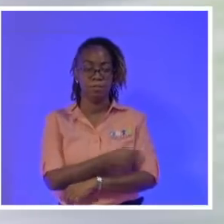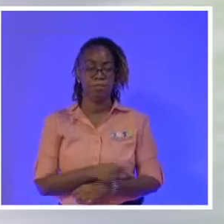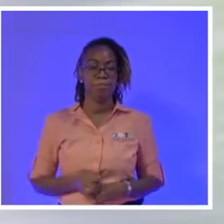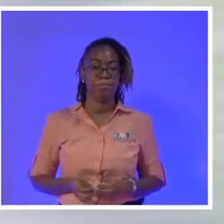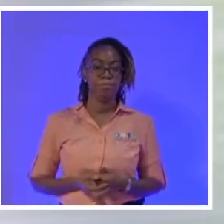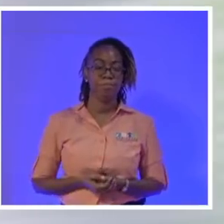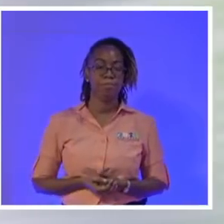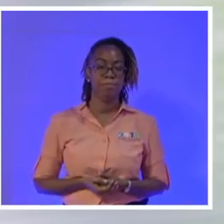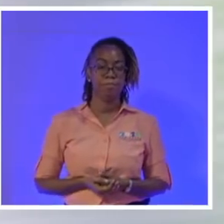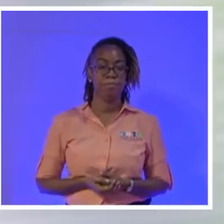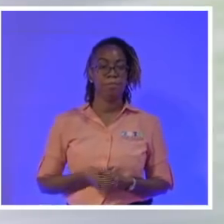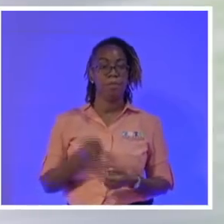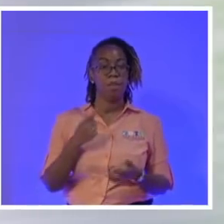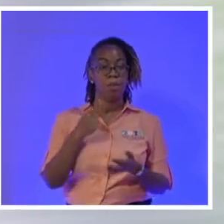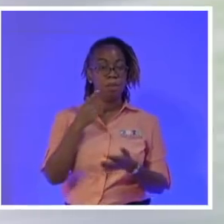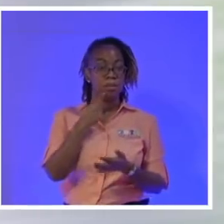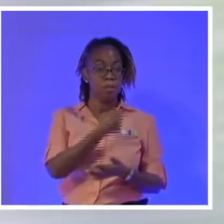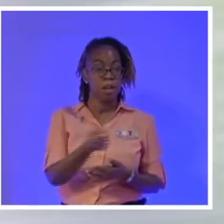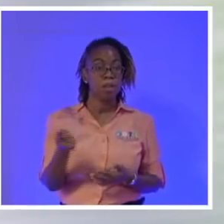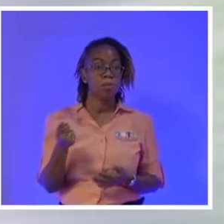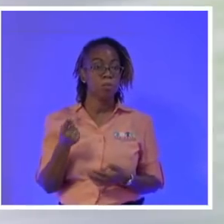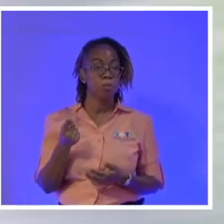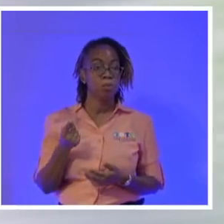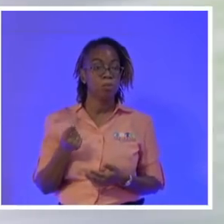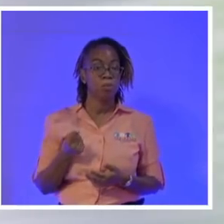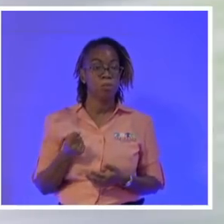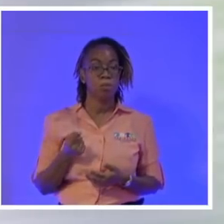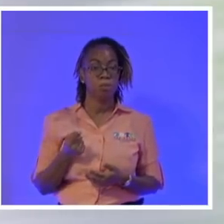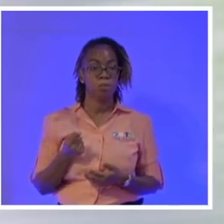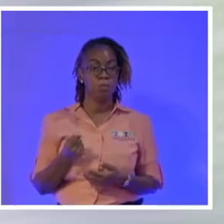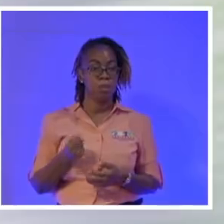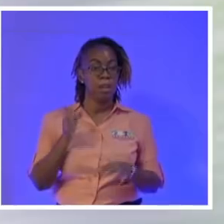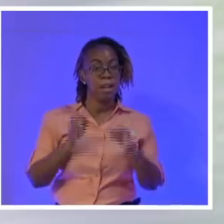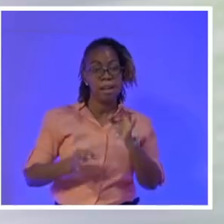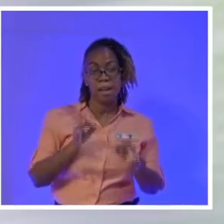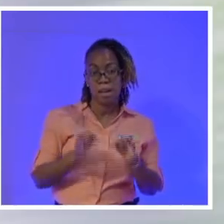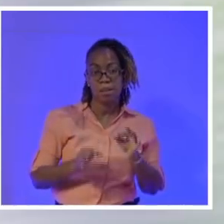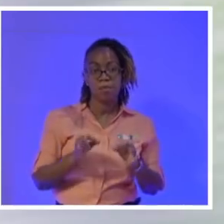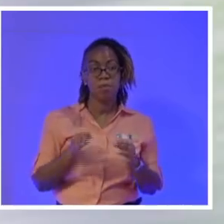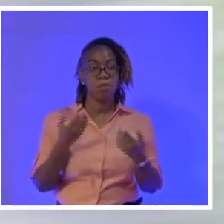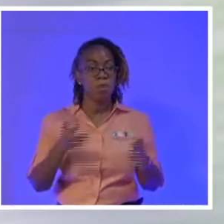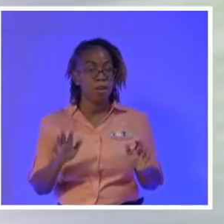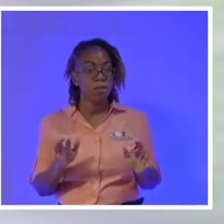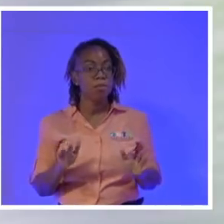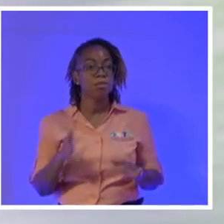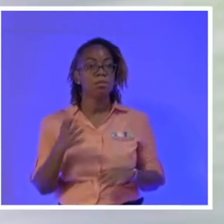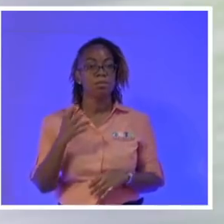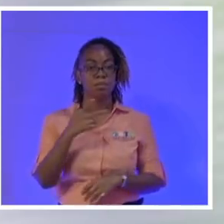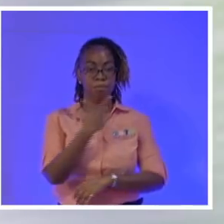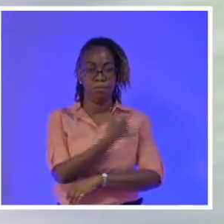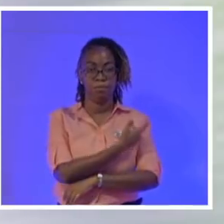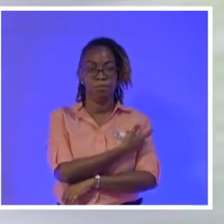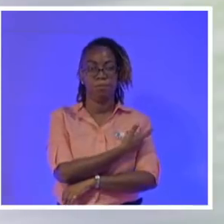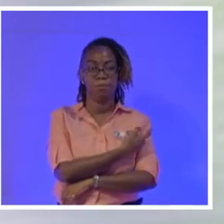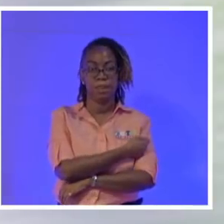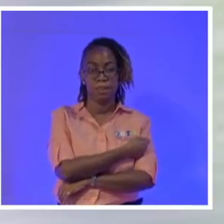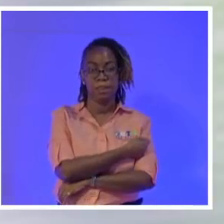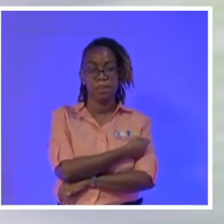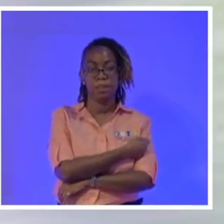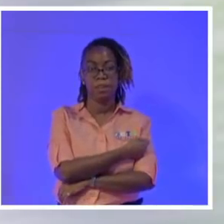So the message is, for those who have already received their vaccination schedule, whether